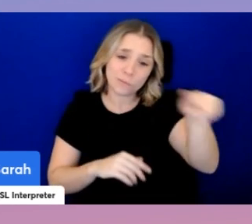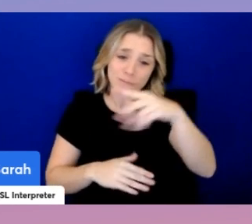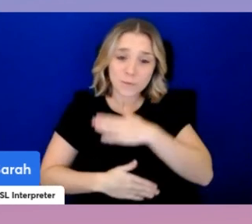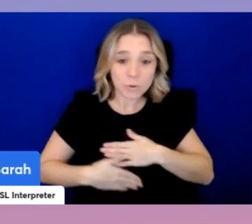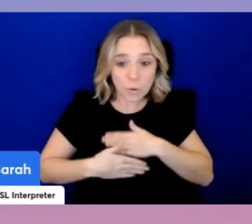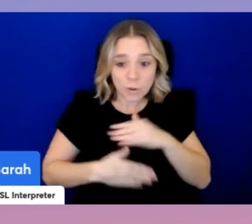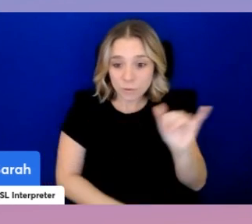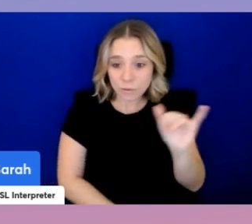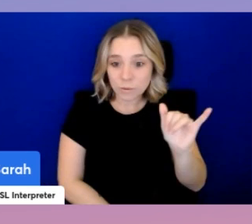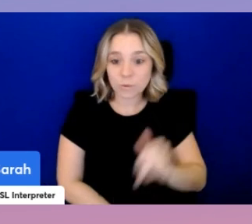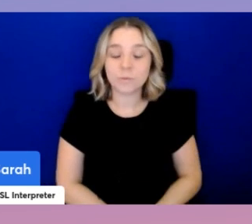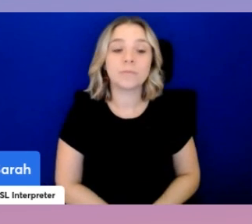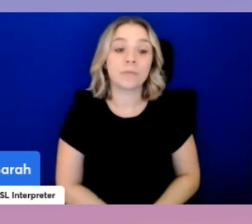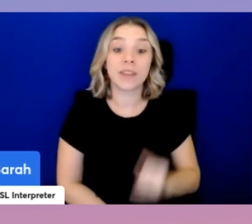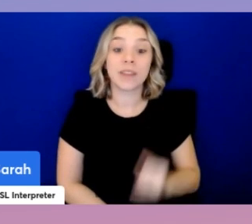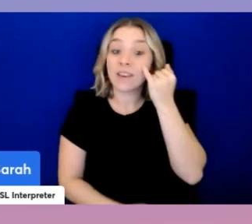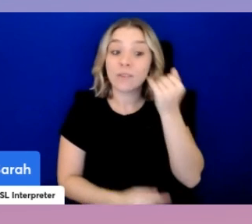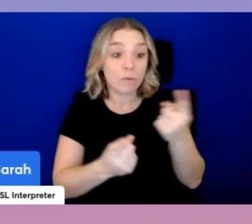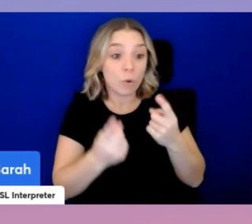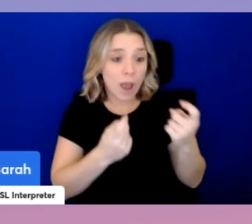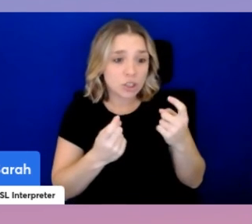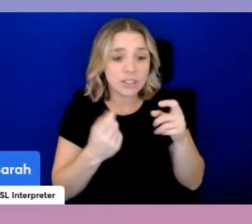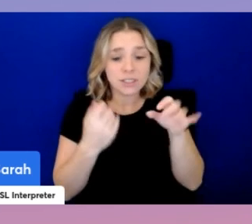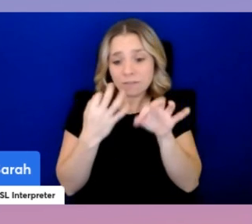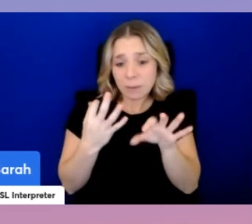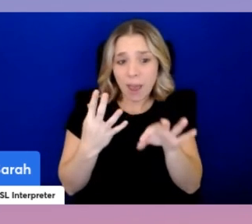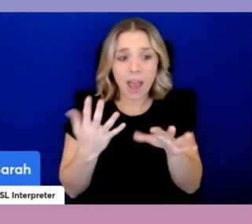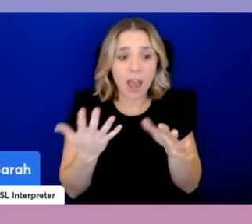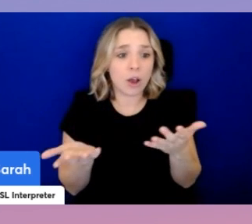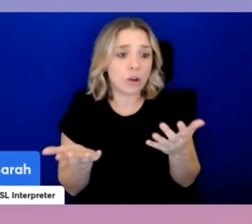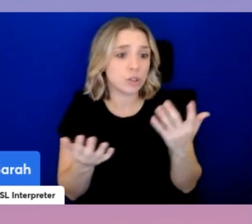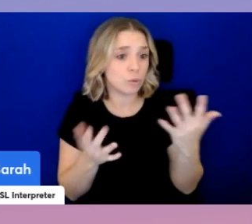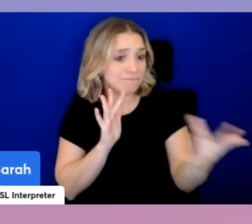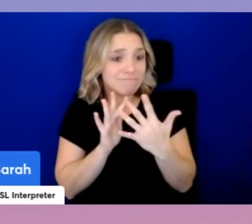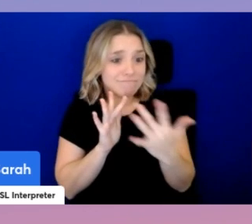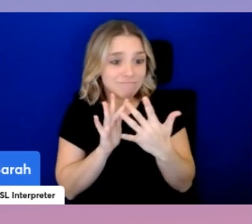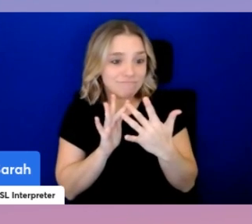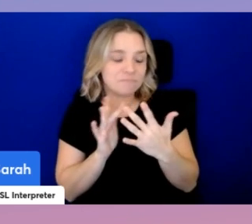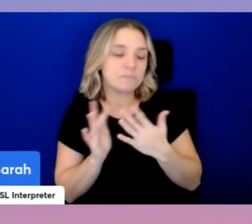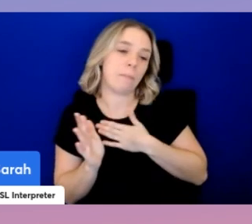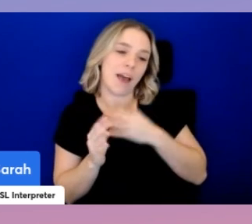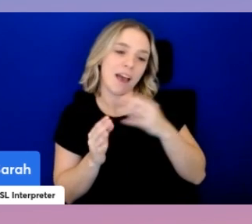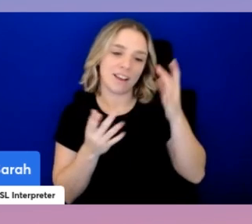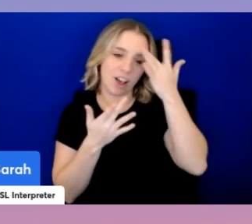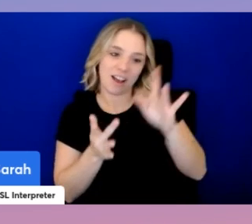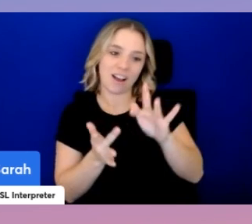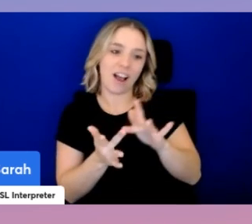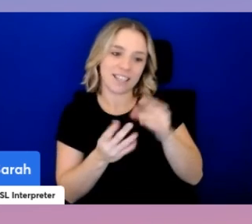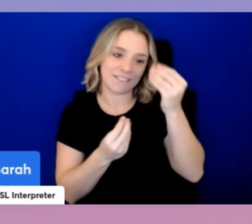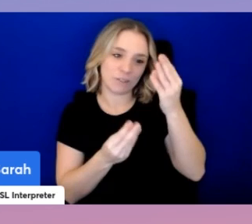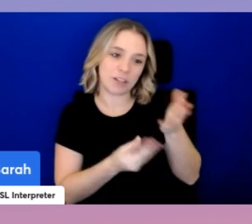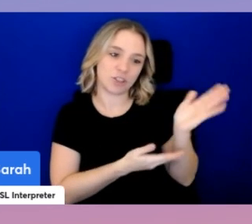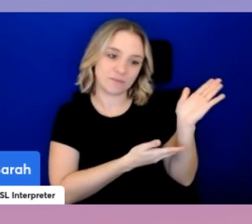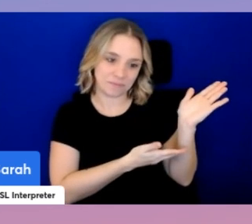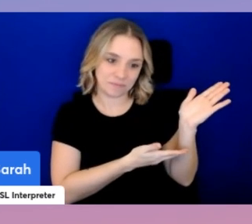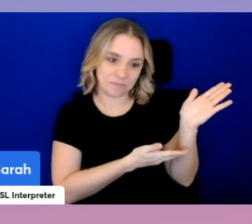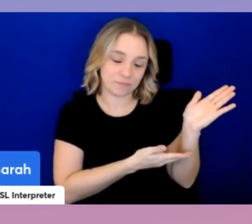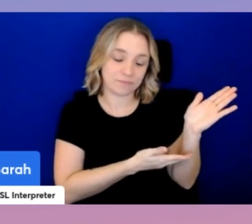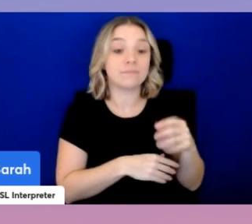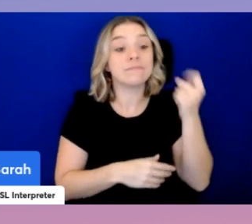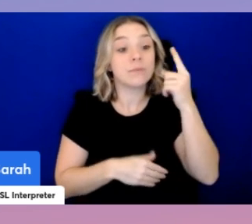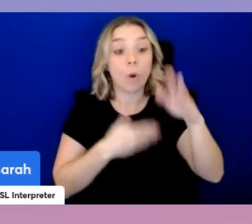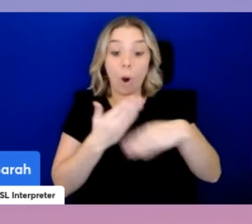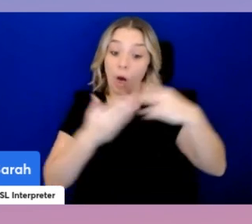If you have any questions, feedback, or just want to keep in touch, here's my contact information. As promised, all the code I